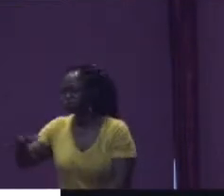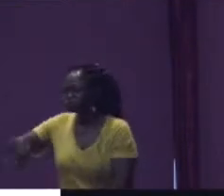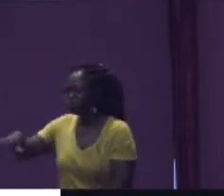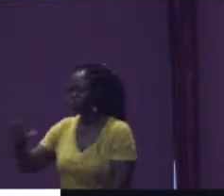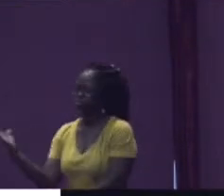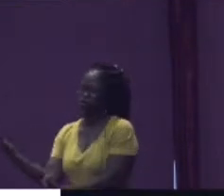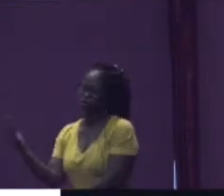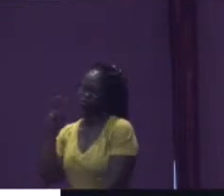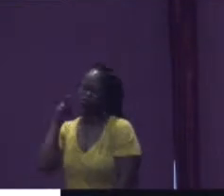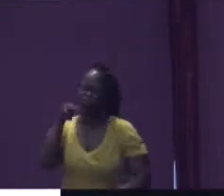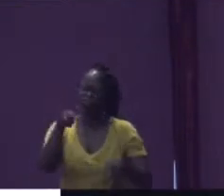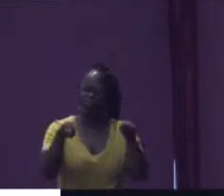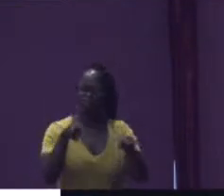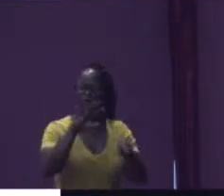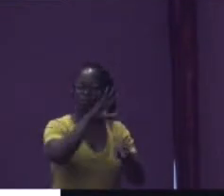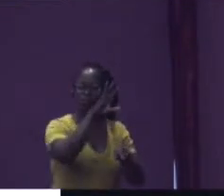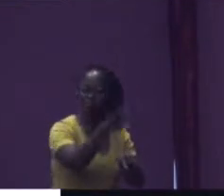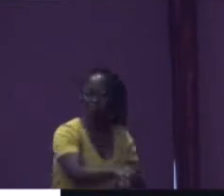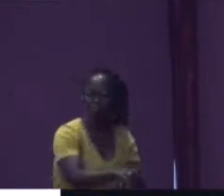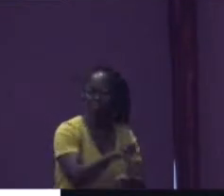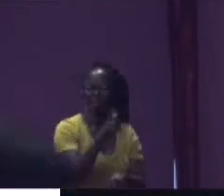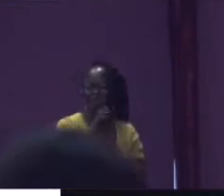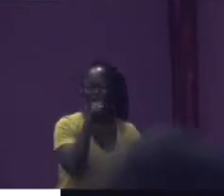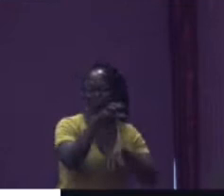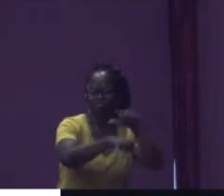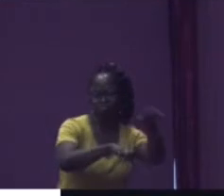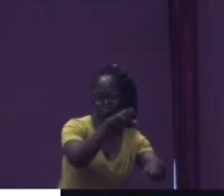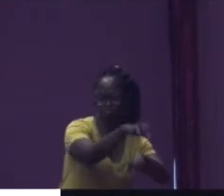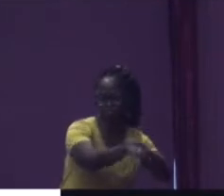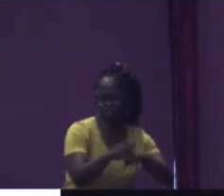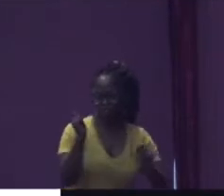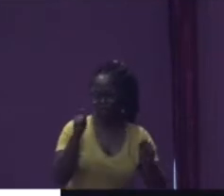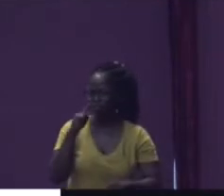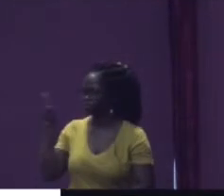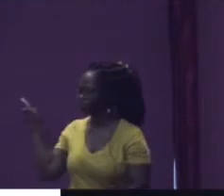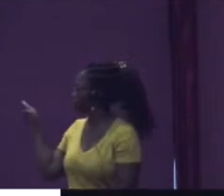plastic, which are easy to carry.